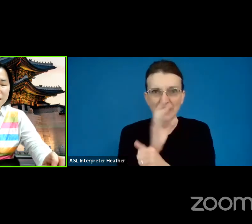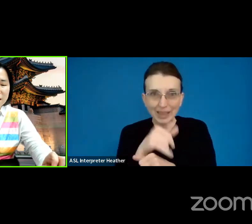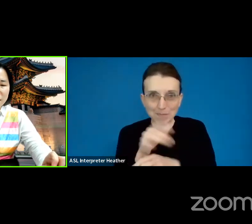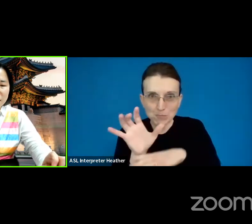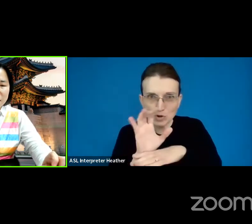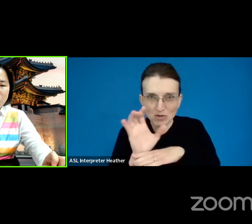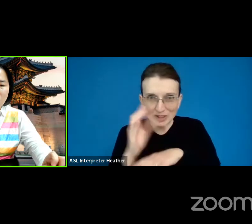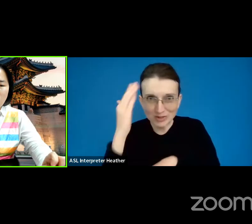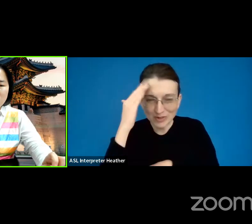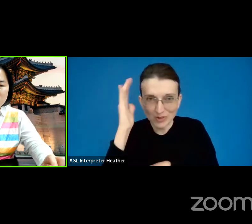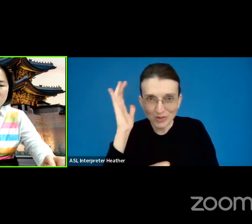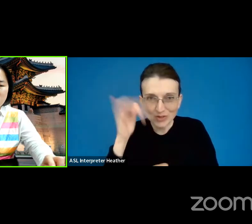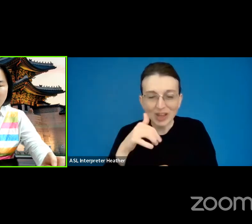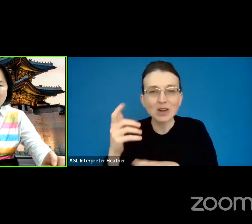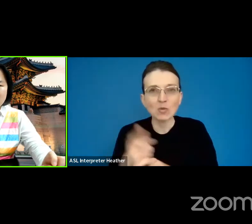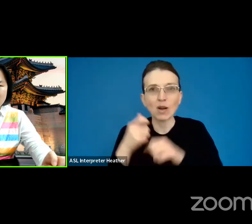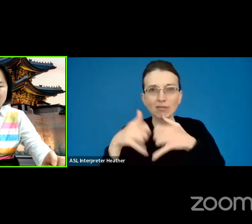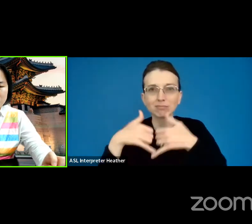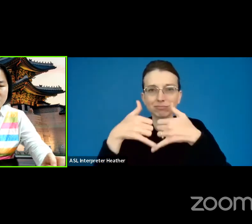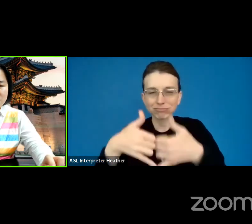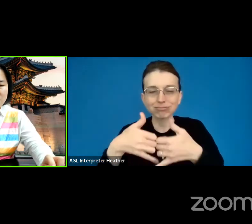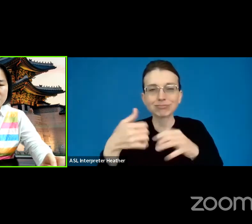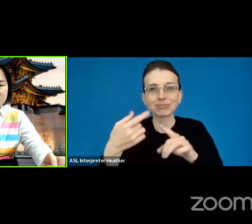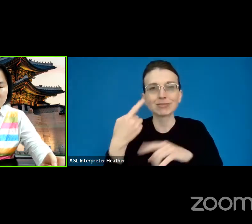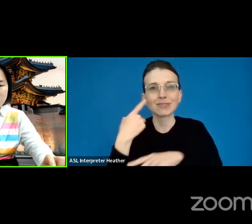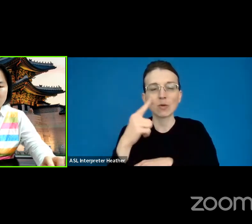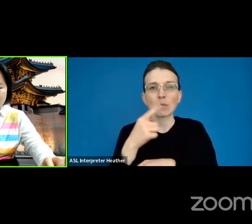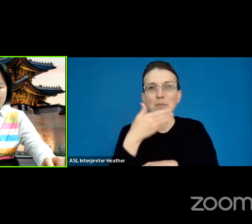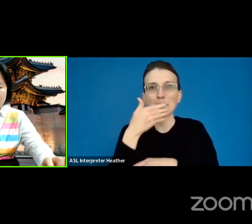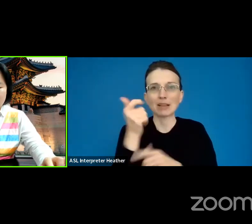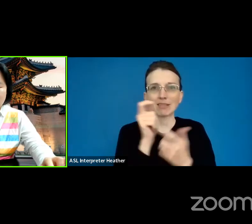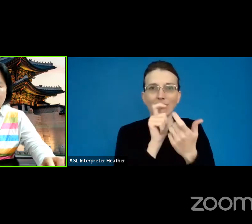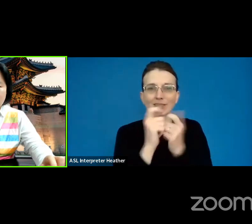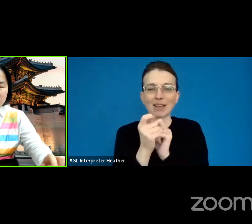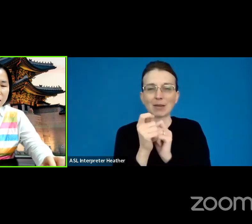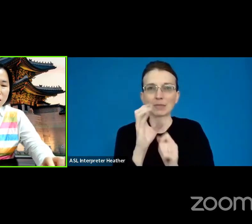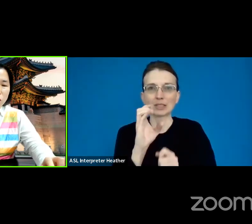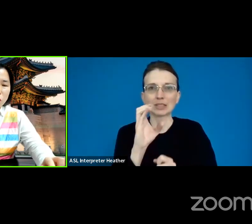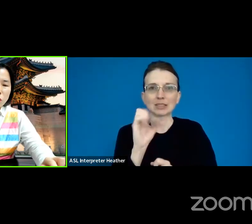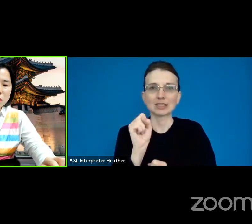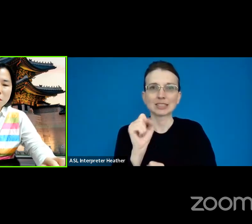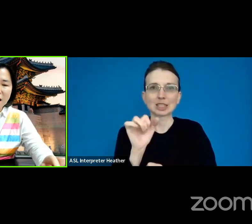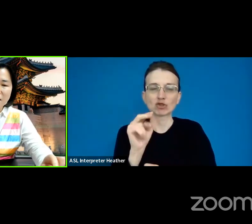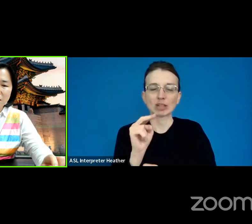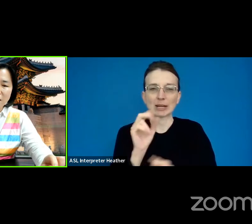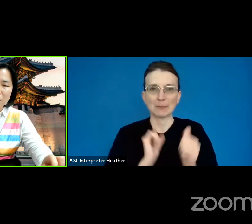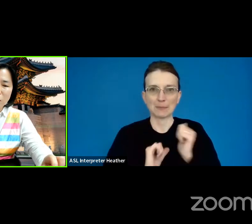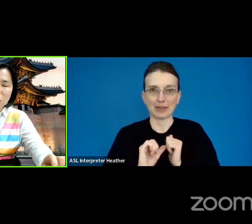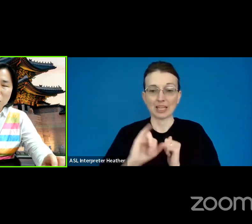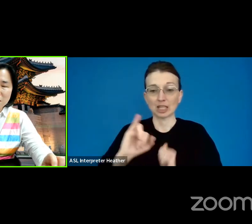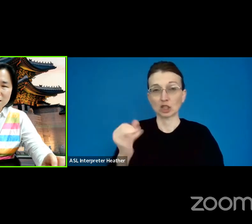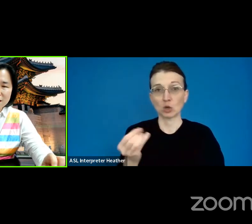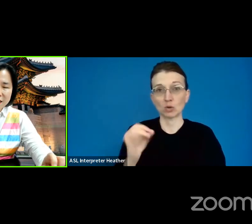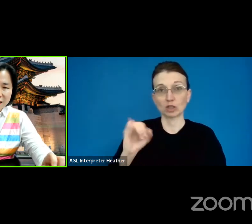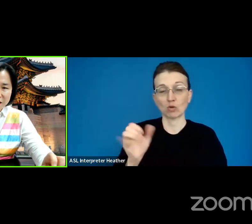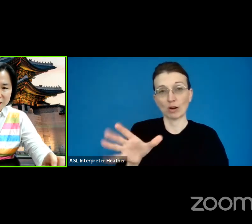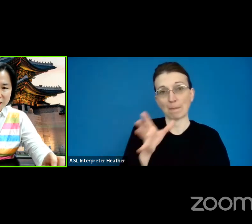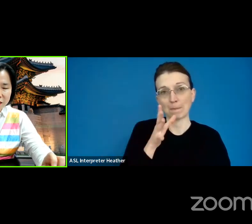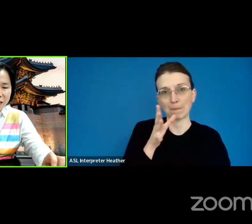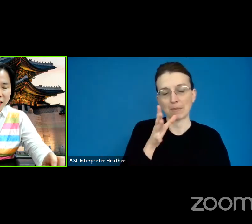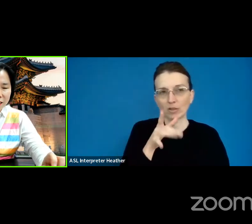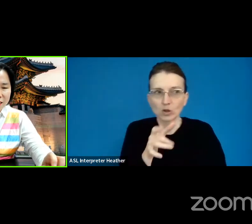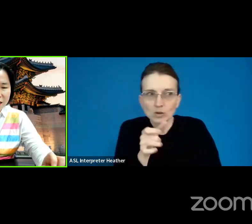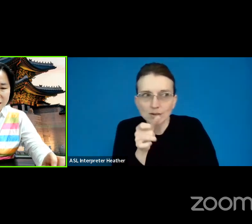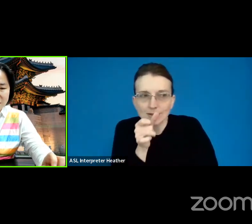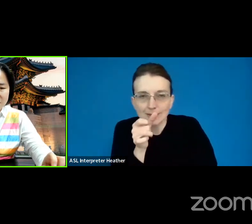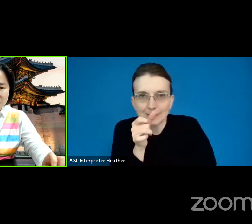the Academy Award for Best Adapted Screenplay, Jojo's mother, who is secretly